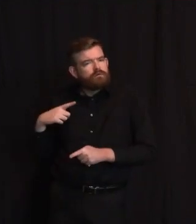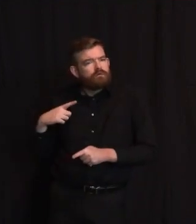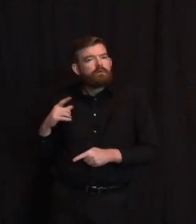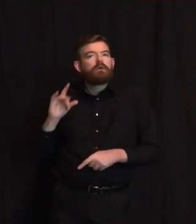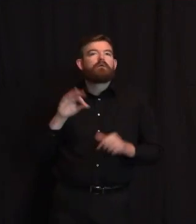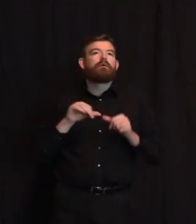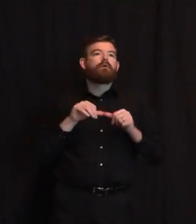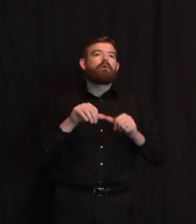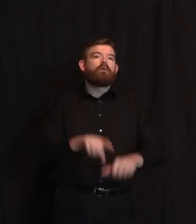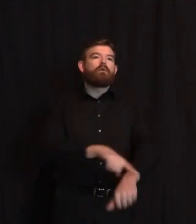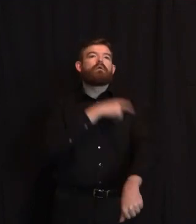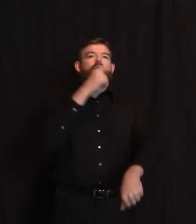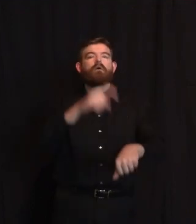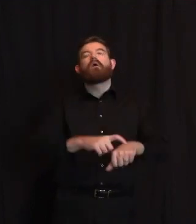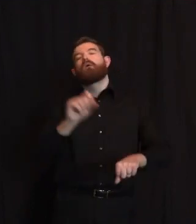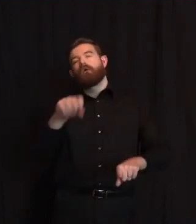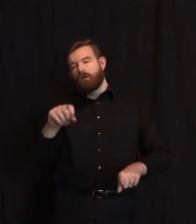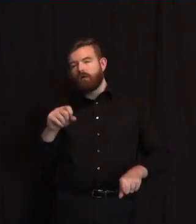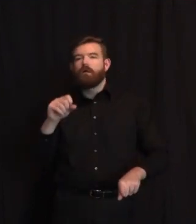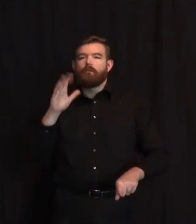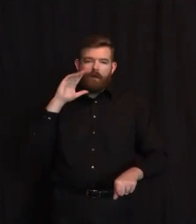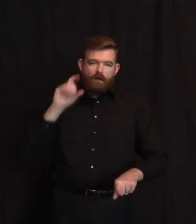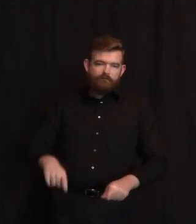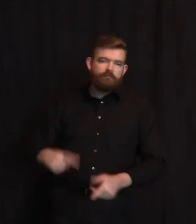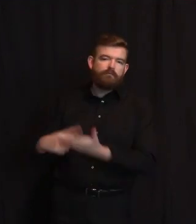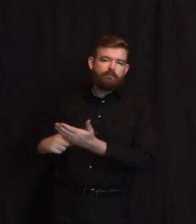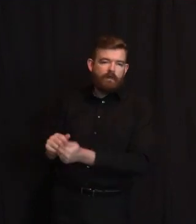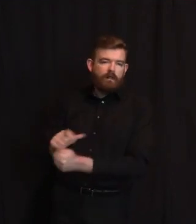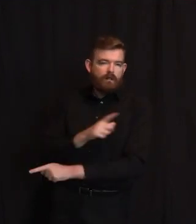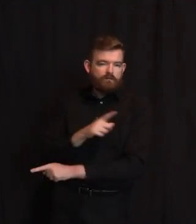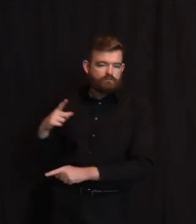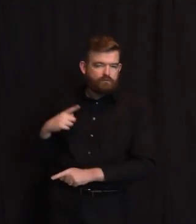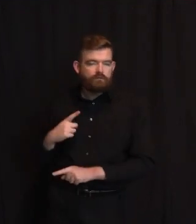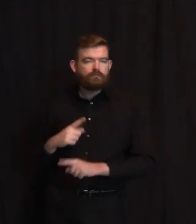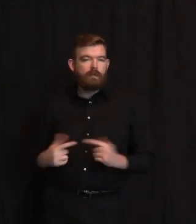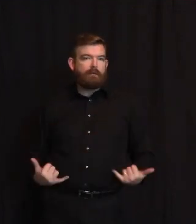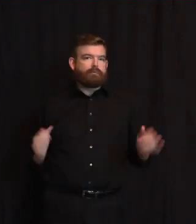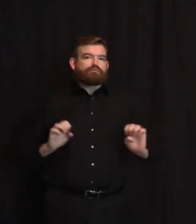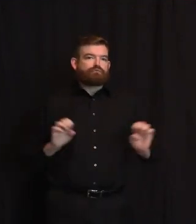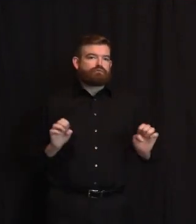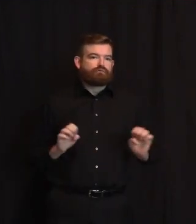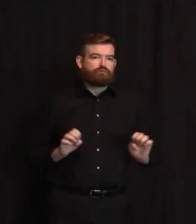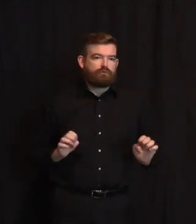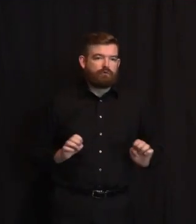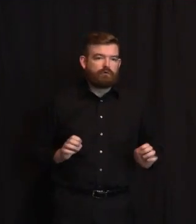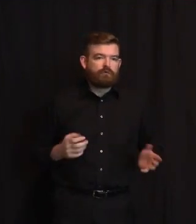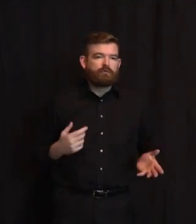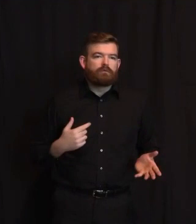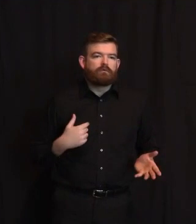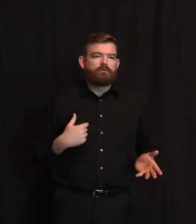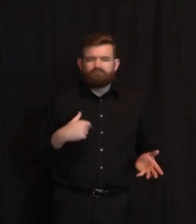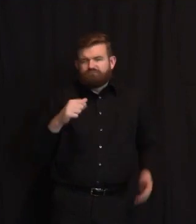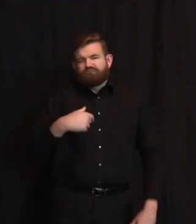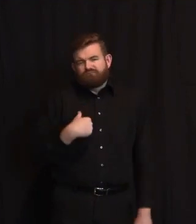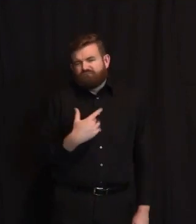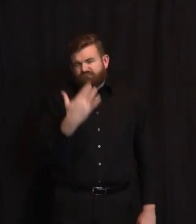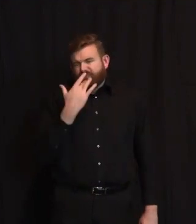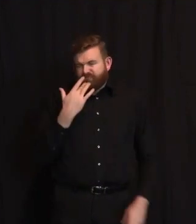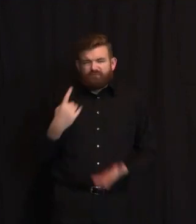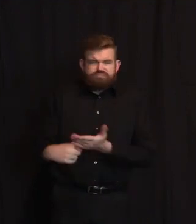2020, which is a one-off going into May 12th. I'd much prefer to do it by legislation, and that's the right way to deal with